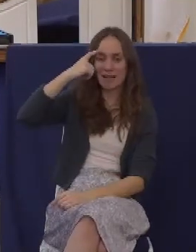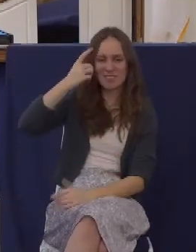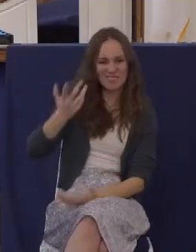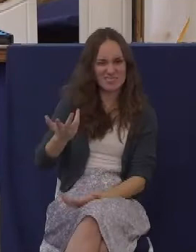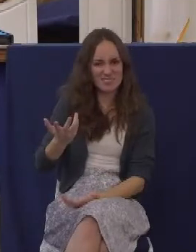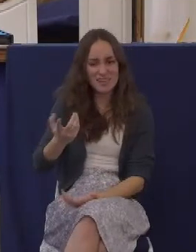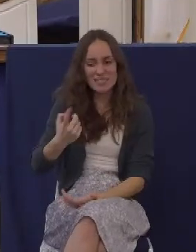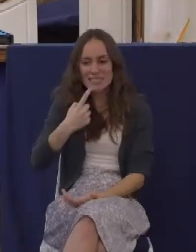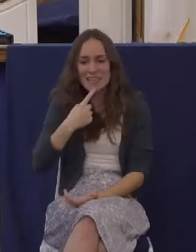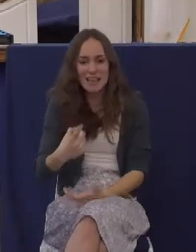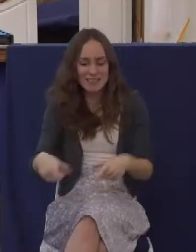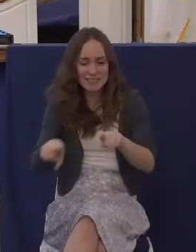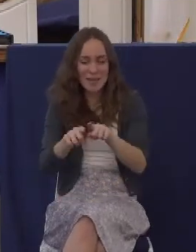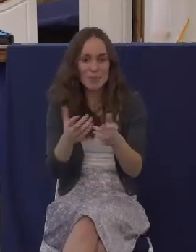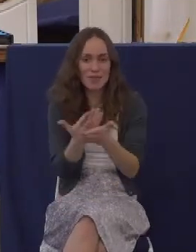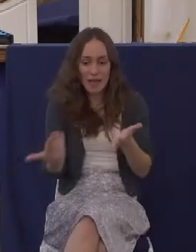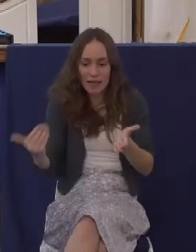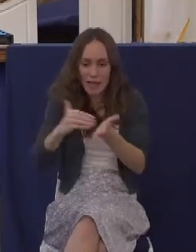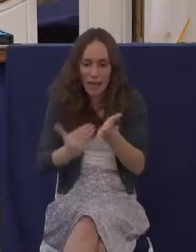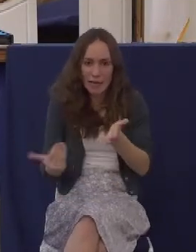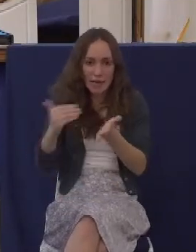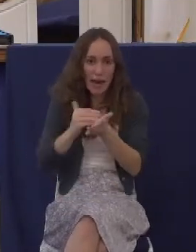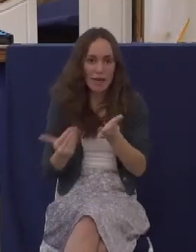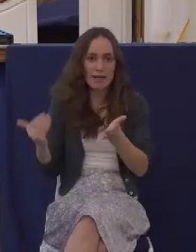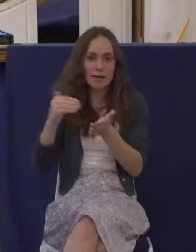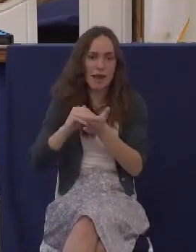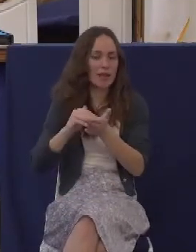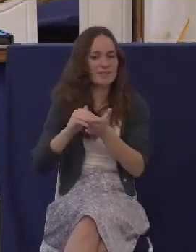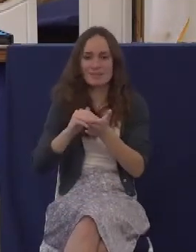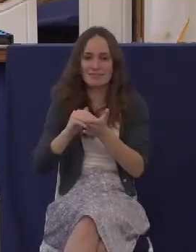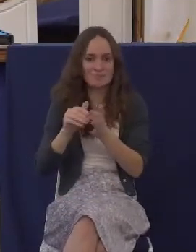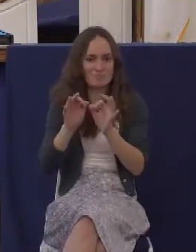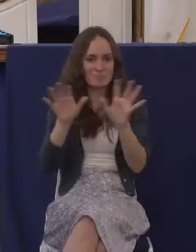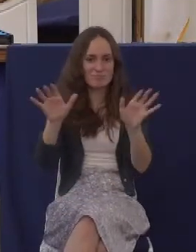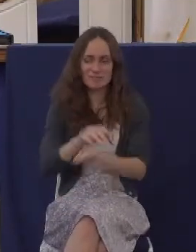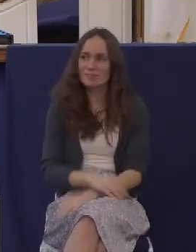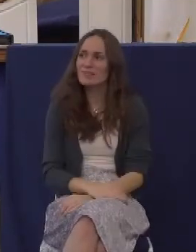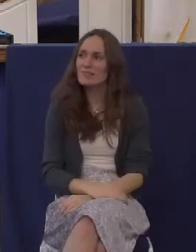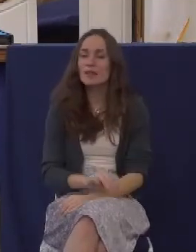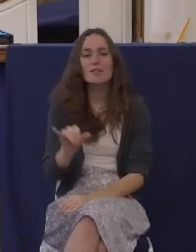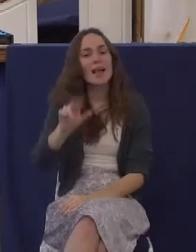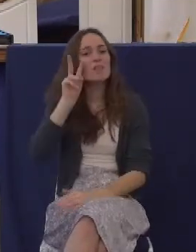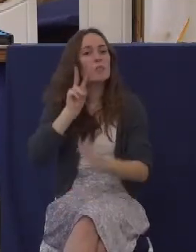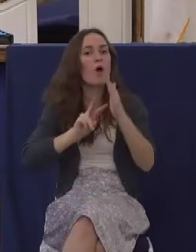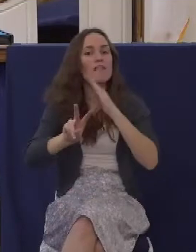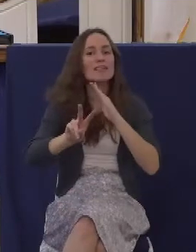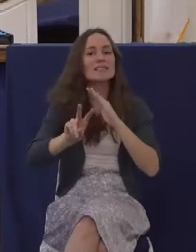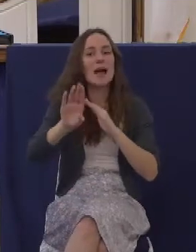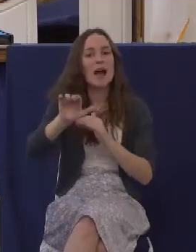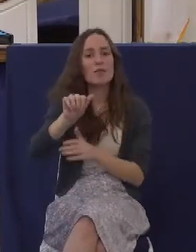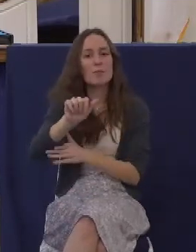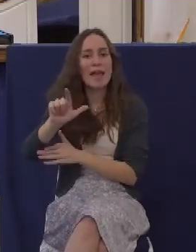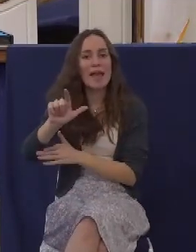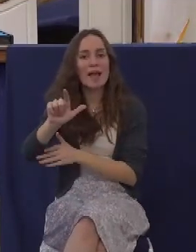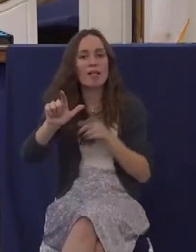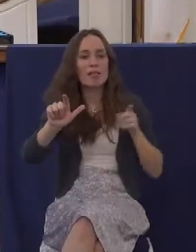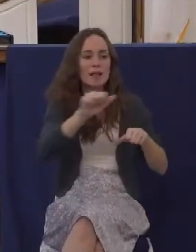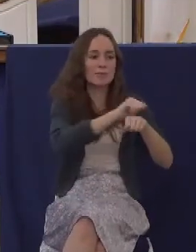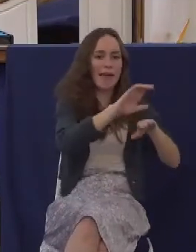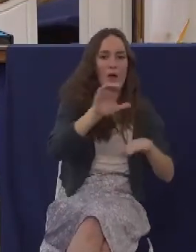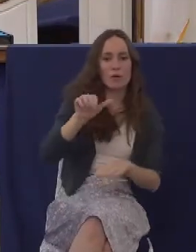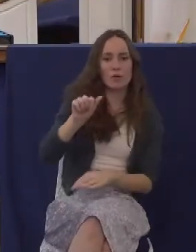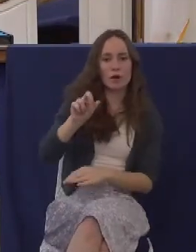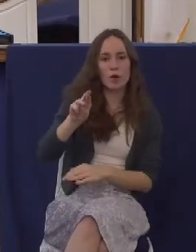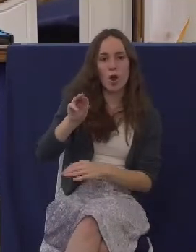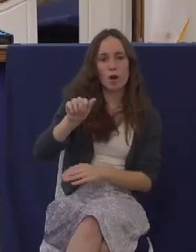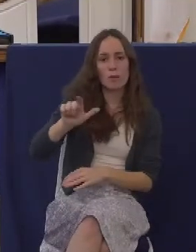Reciting things over and over and over and over. You know, like the prophets of Baal on Mount Carmel, where they're calling out to Baal all day